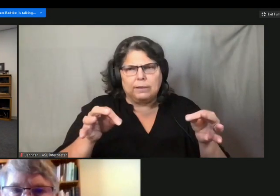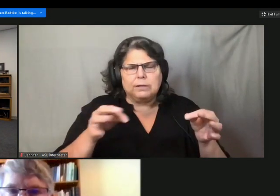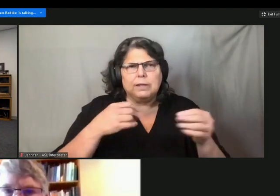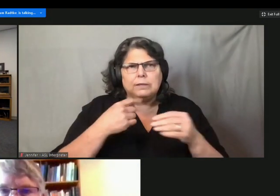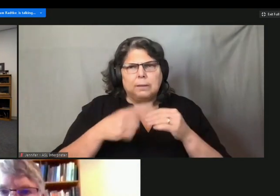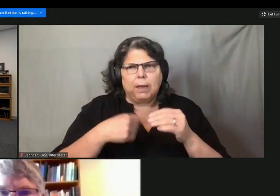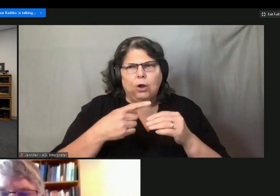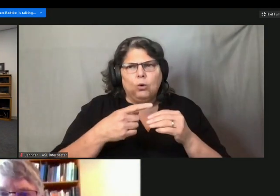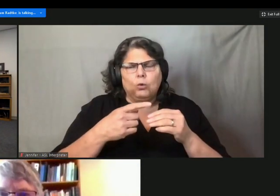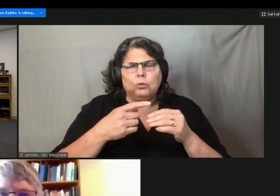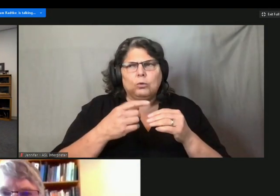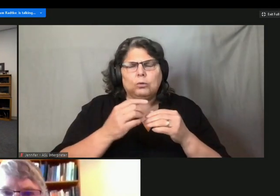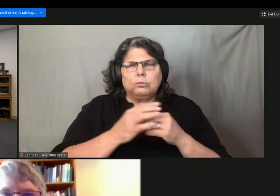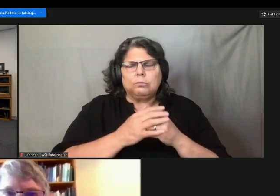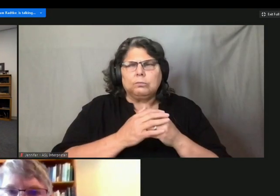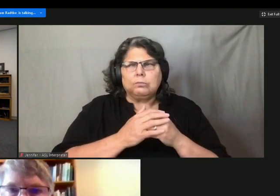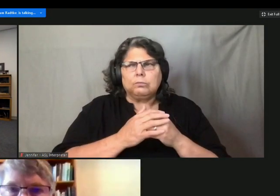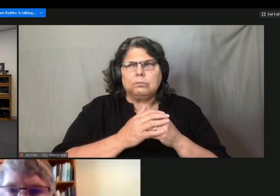about.